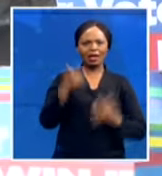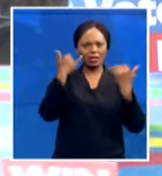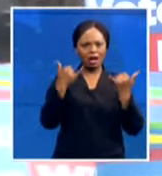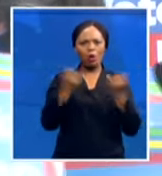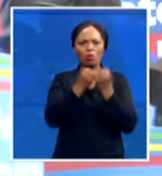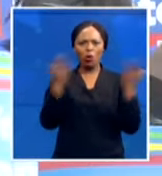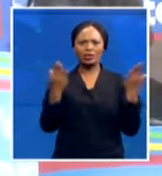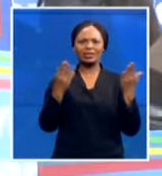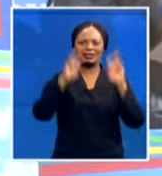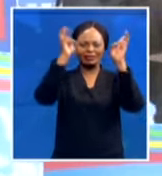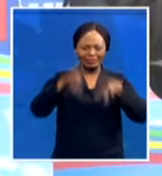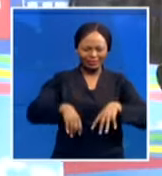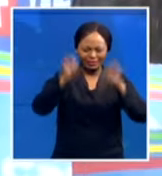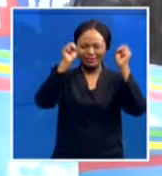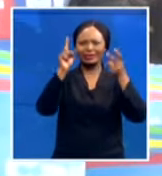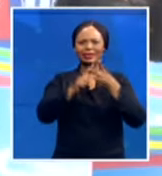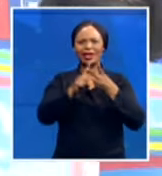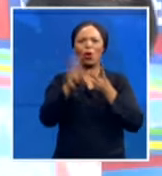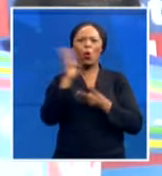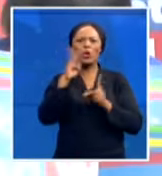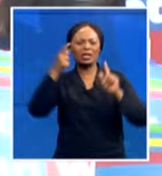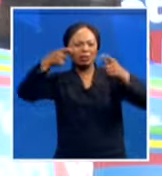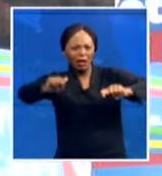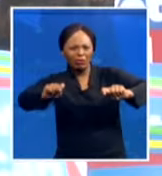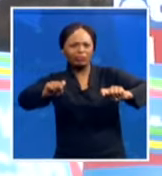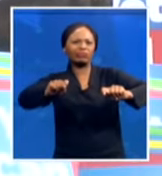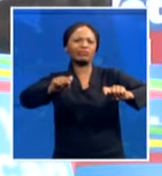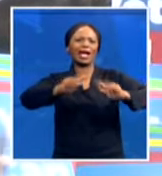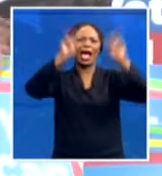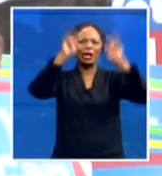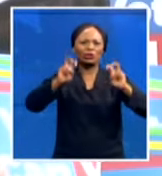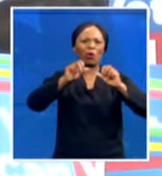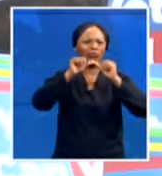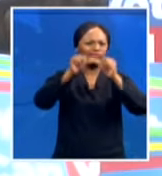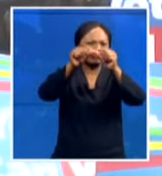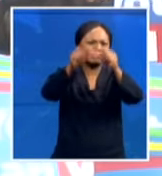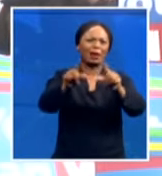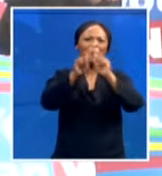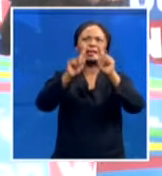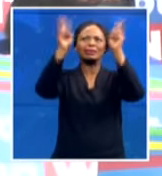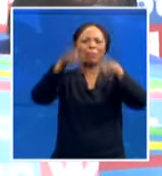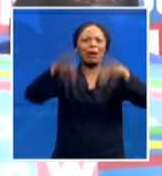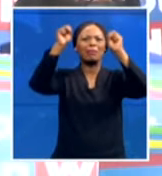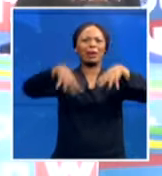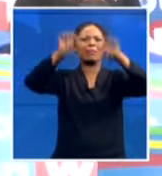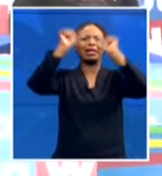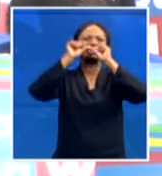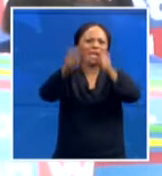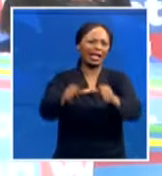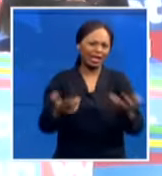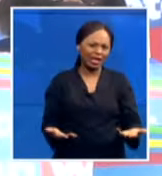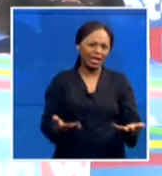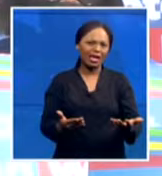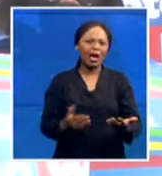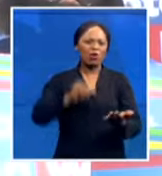even after Eskom load shedding ends, where comrades and cadres steal COVID relief funds, or they just steal the